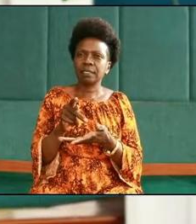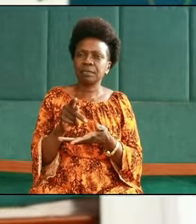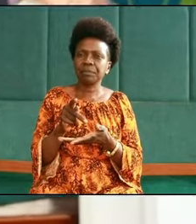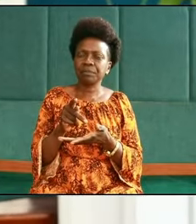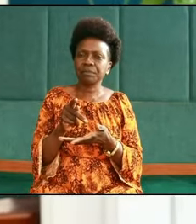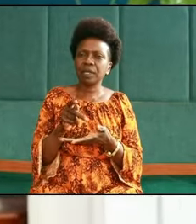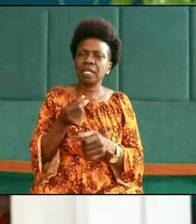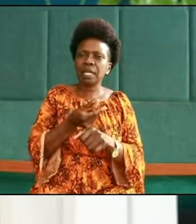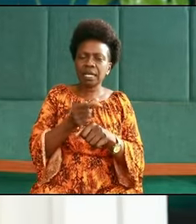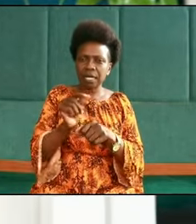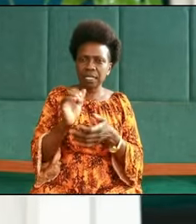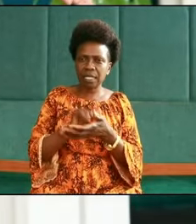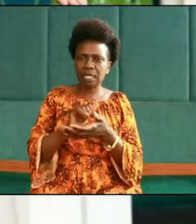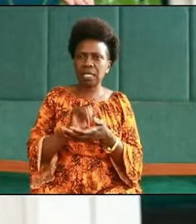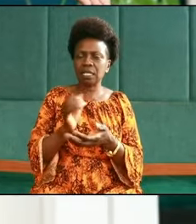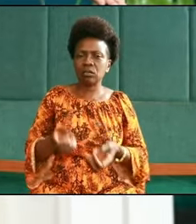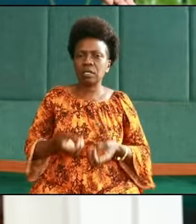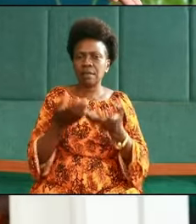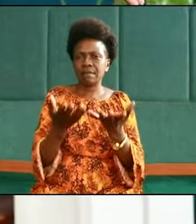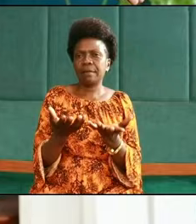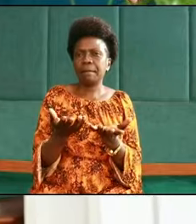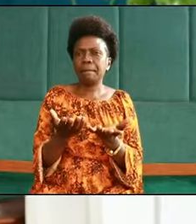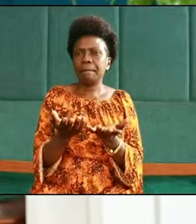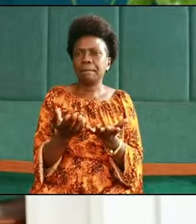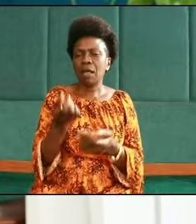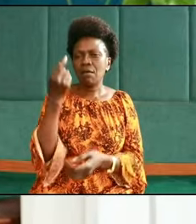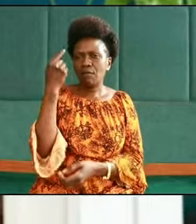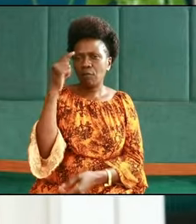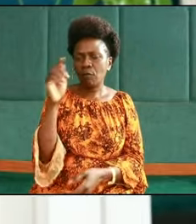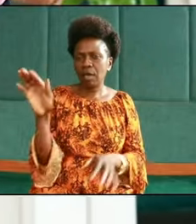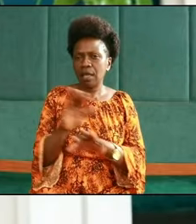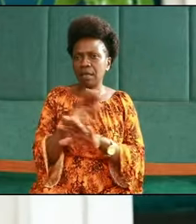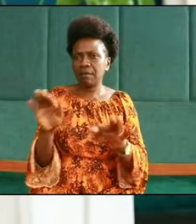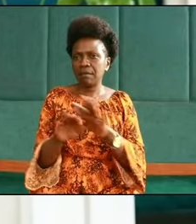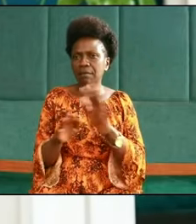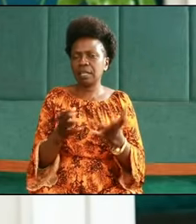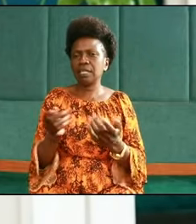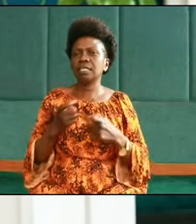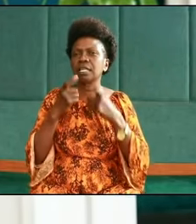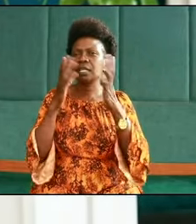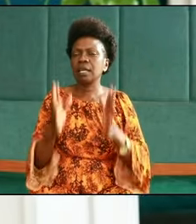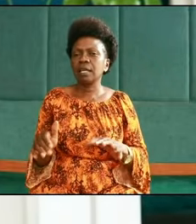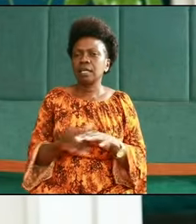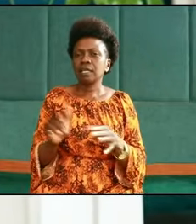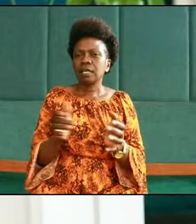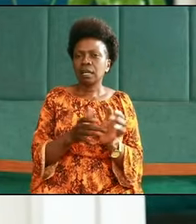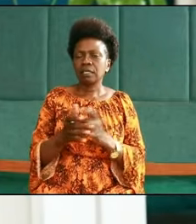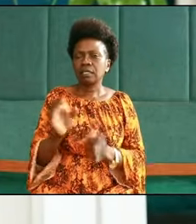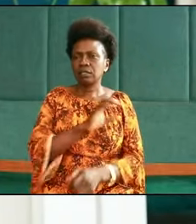the grace that is offered for every sinner in Christ